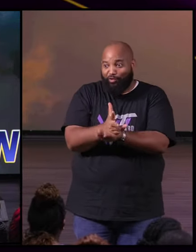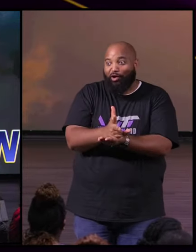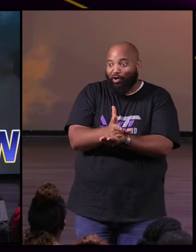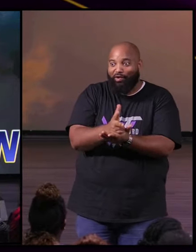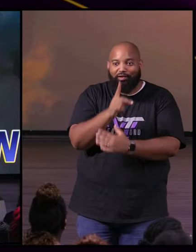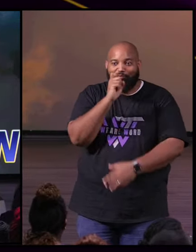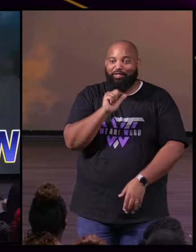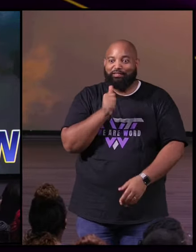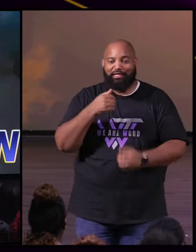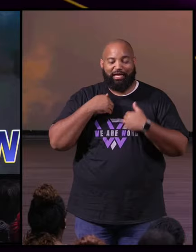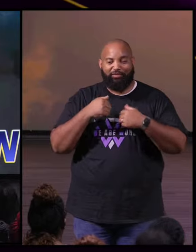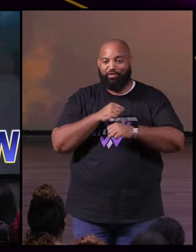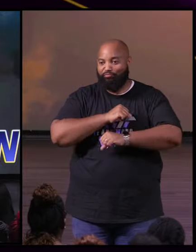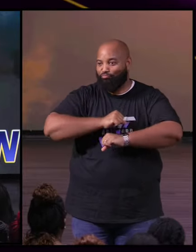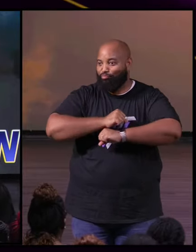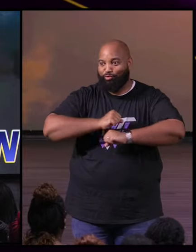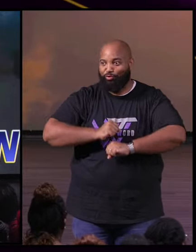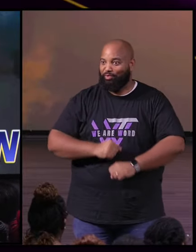that.